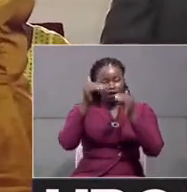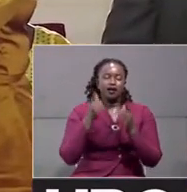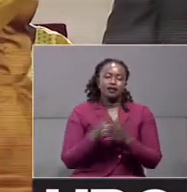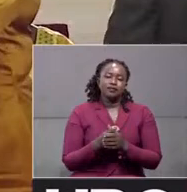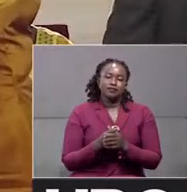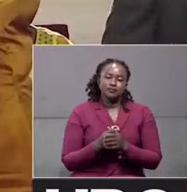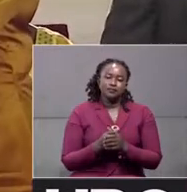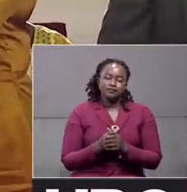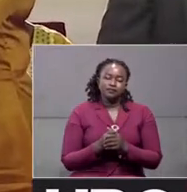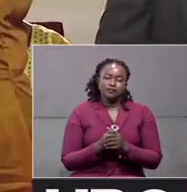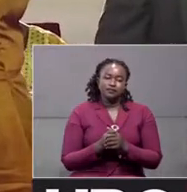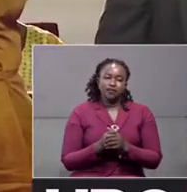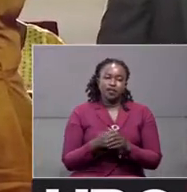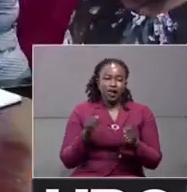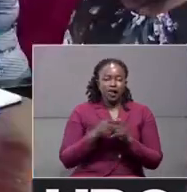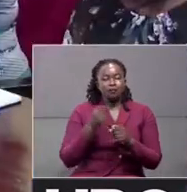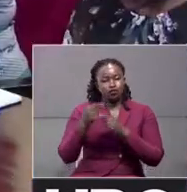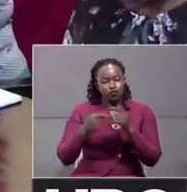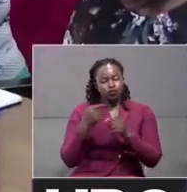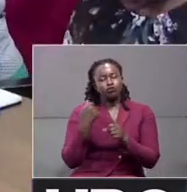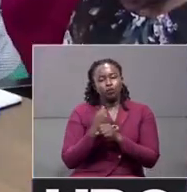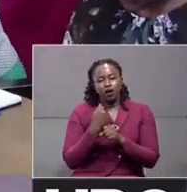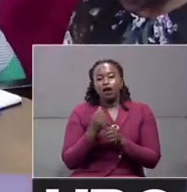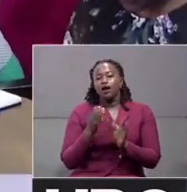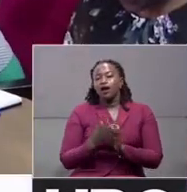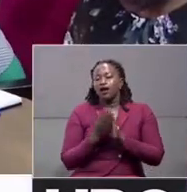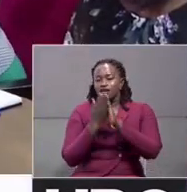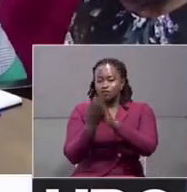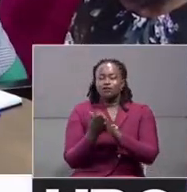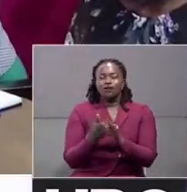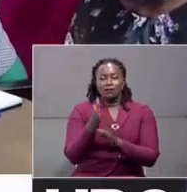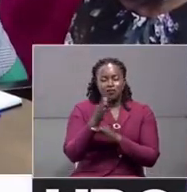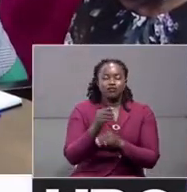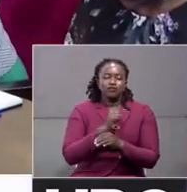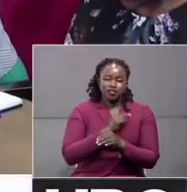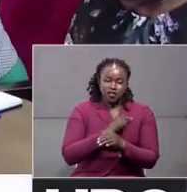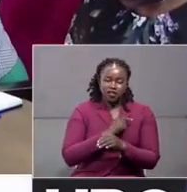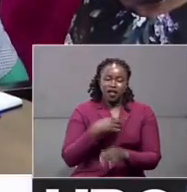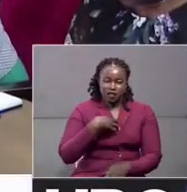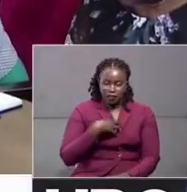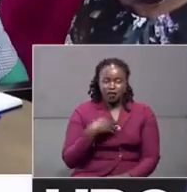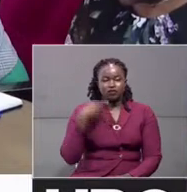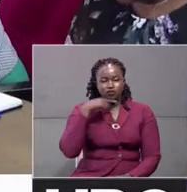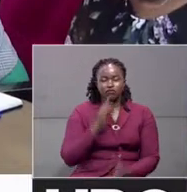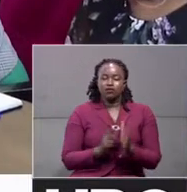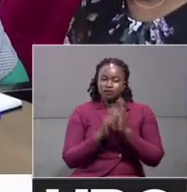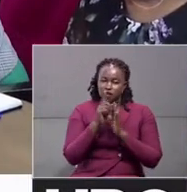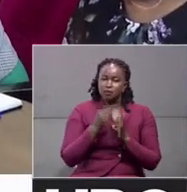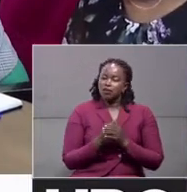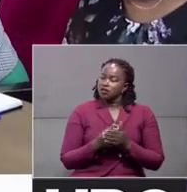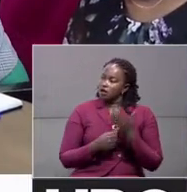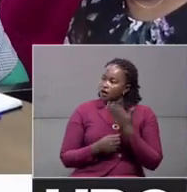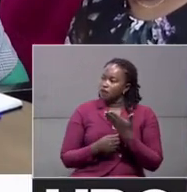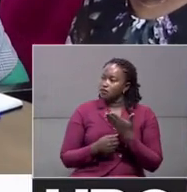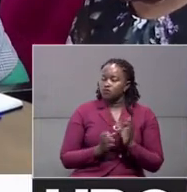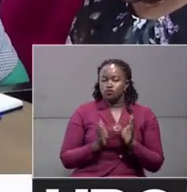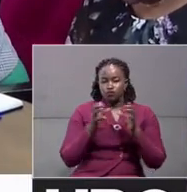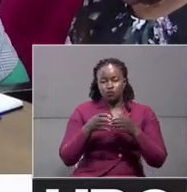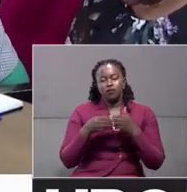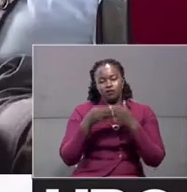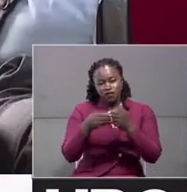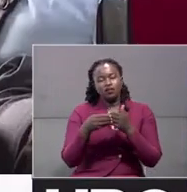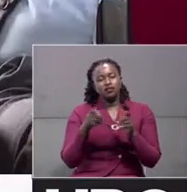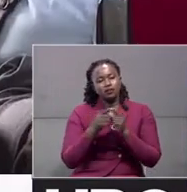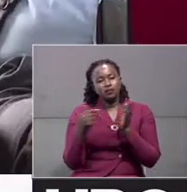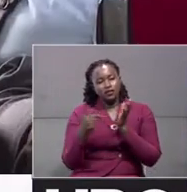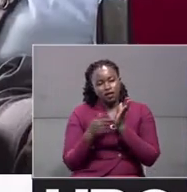he has done it and he will continue to do it. The handover event at the Ministry of Gender, Labour and Social Development has been attended by a section of leaders and